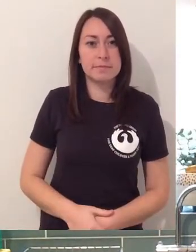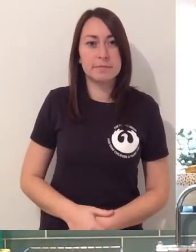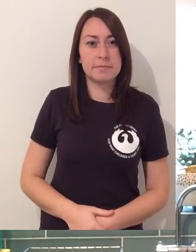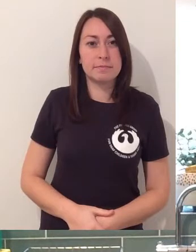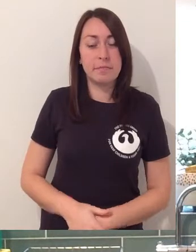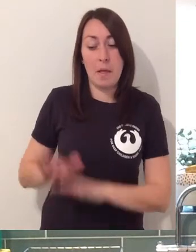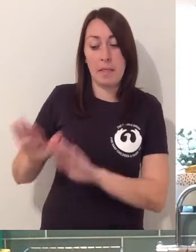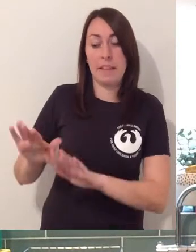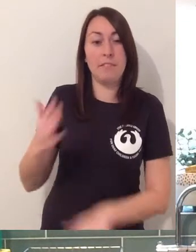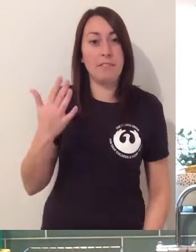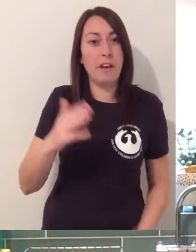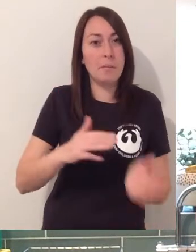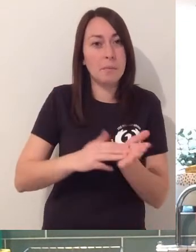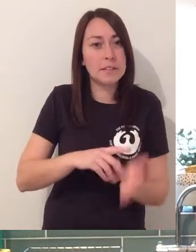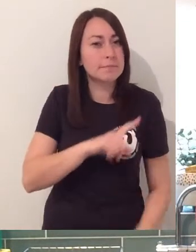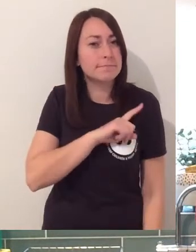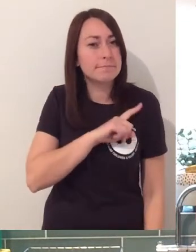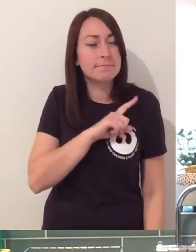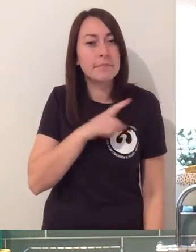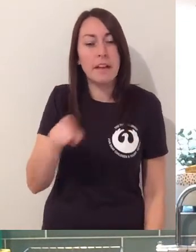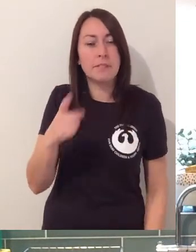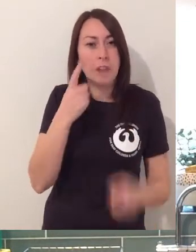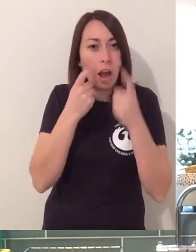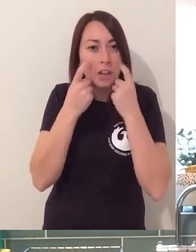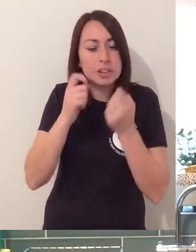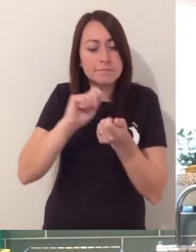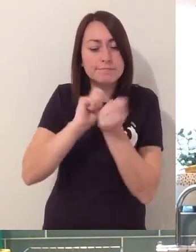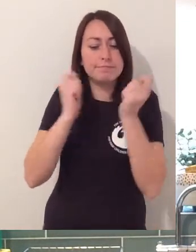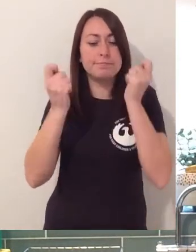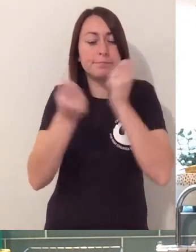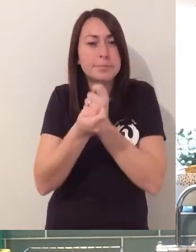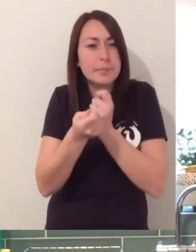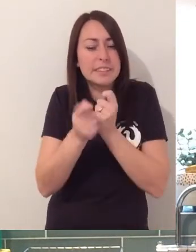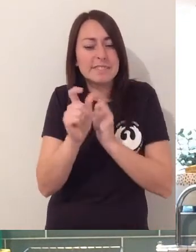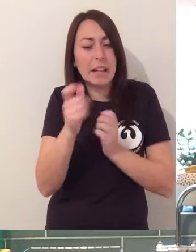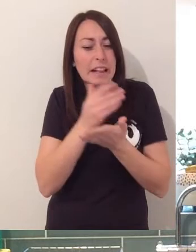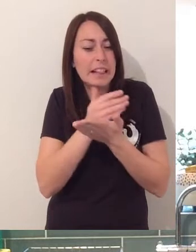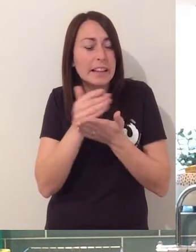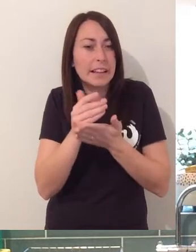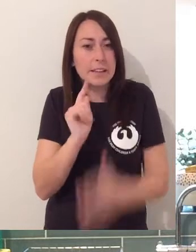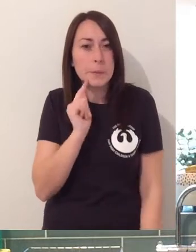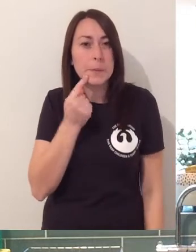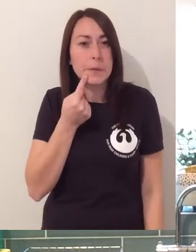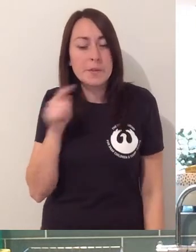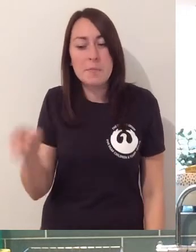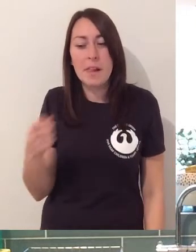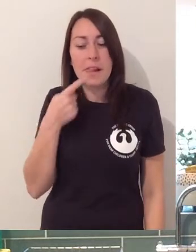The reason we're leaving it for 5 minutes is because it's going to go slightly clear and it's going to go really sweet, which is lovely.